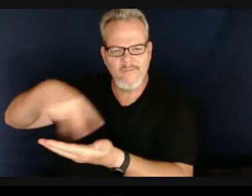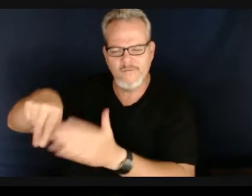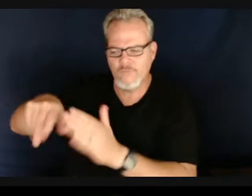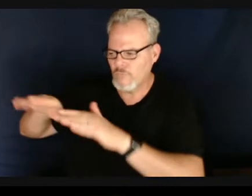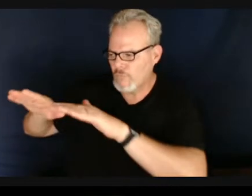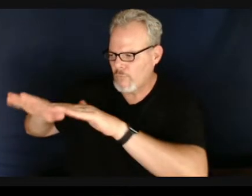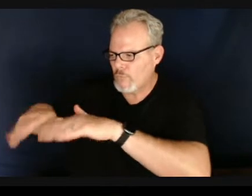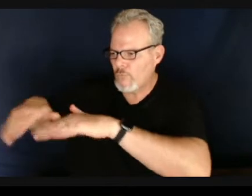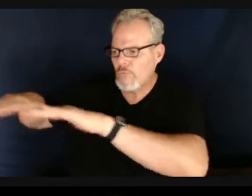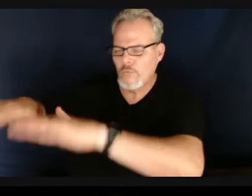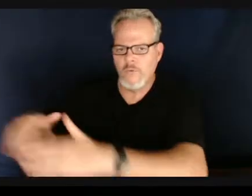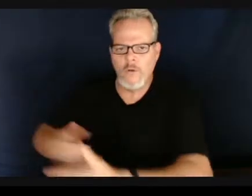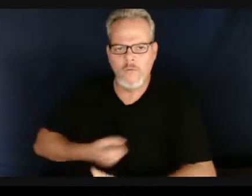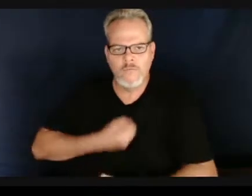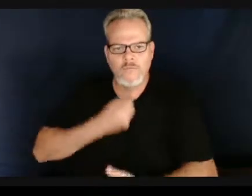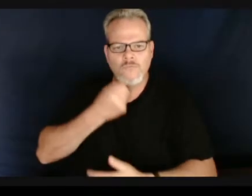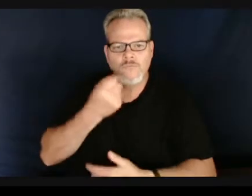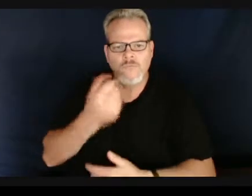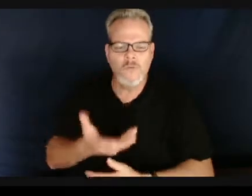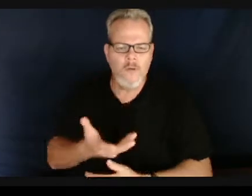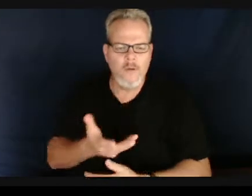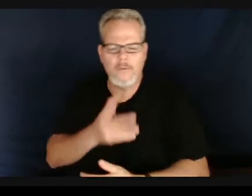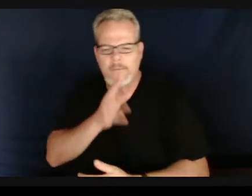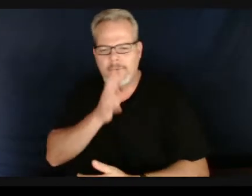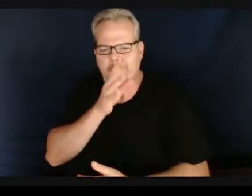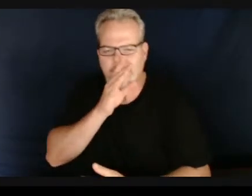events, whether they happen to be